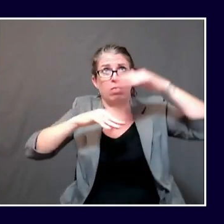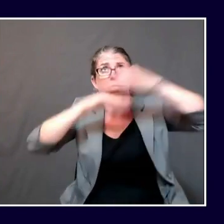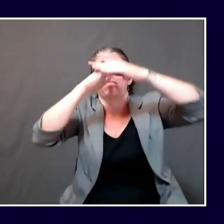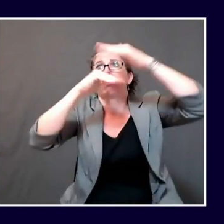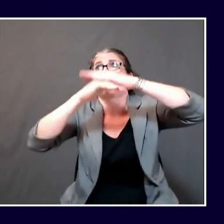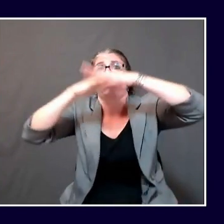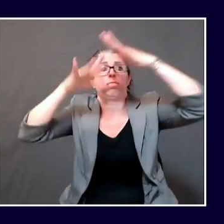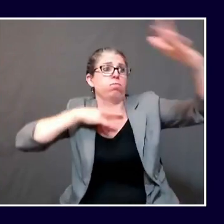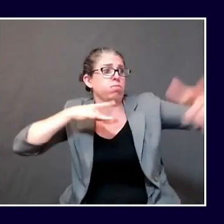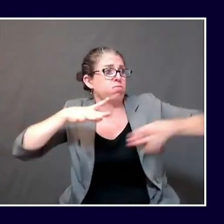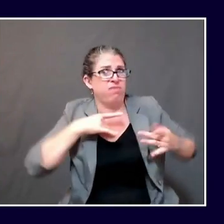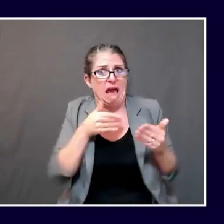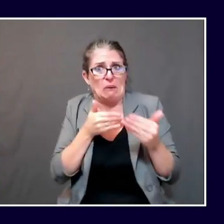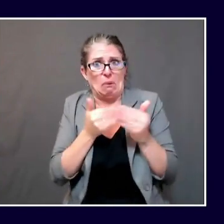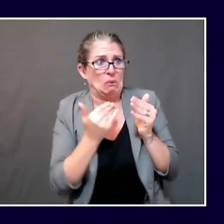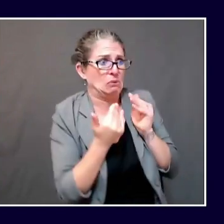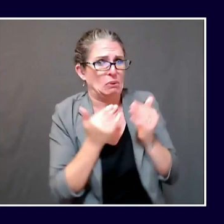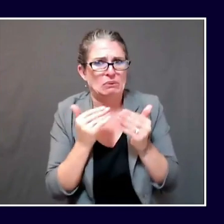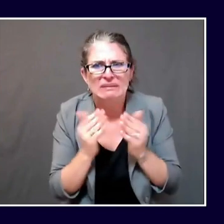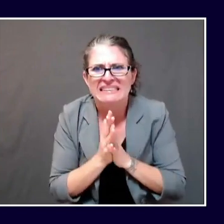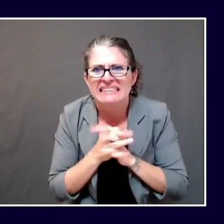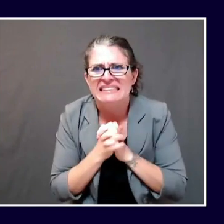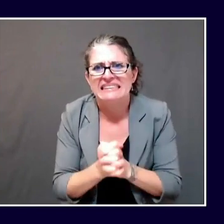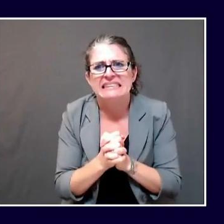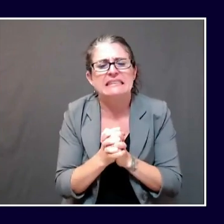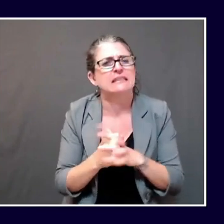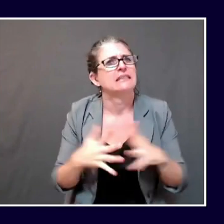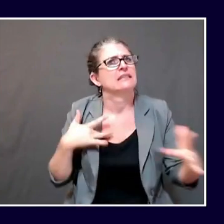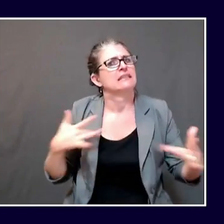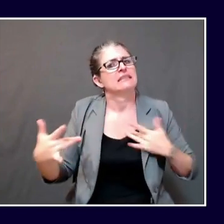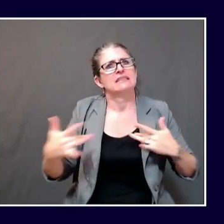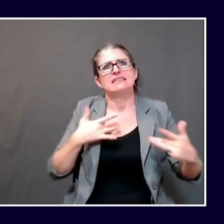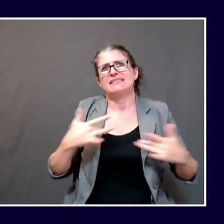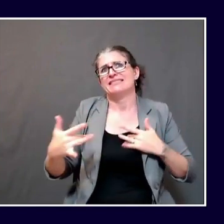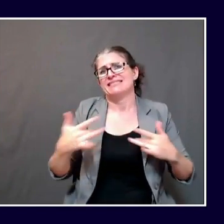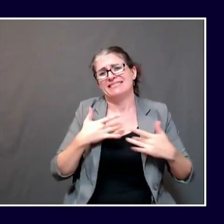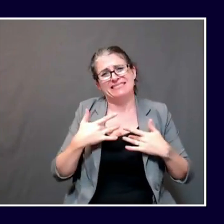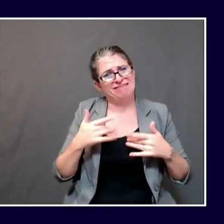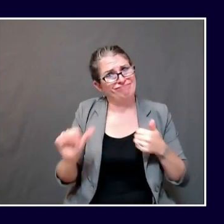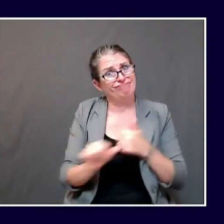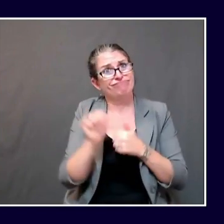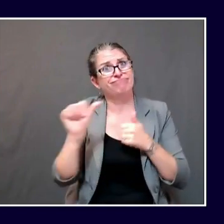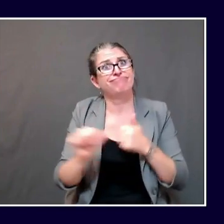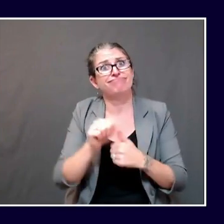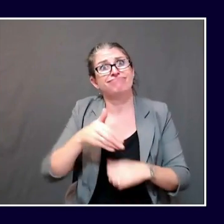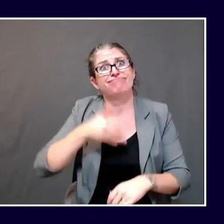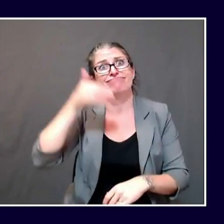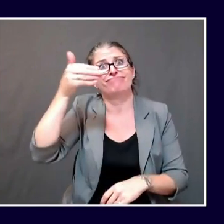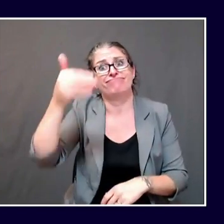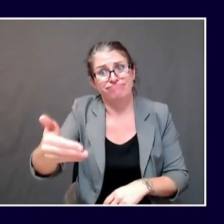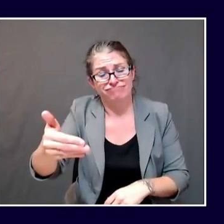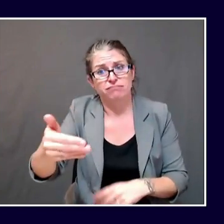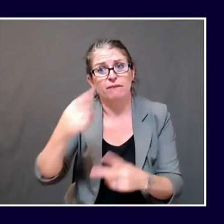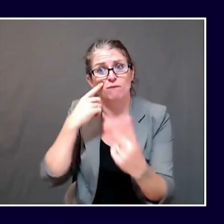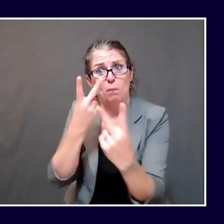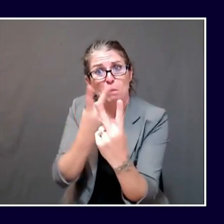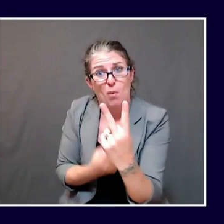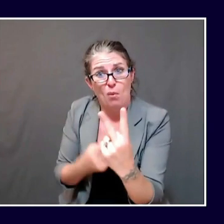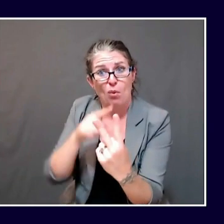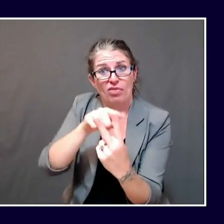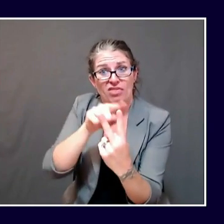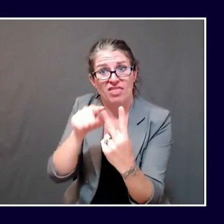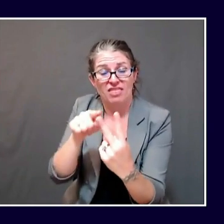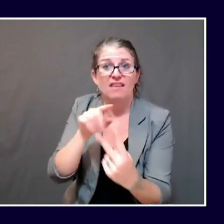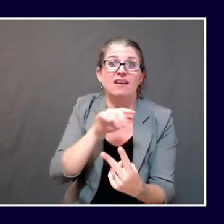as influenza. But again, you've got steps that you can take to keep you and your family safe. In addition